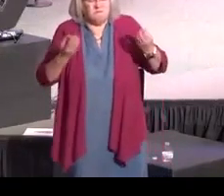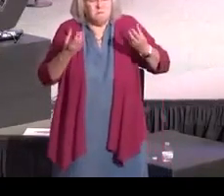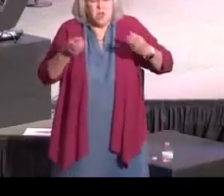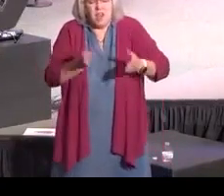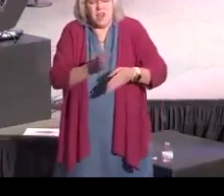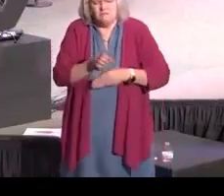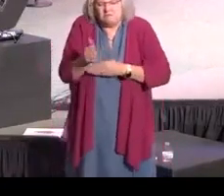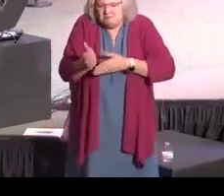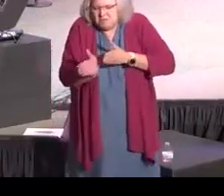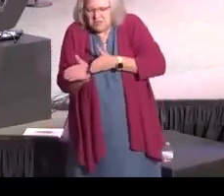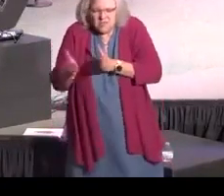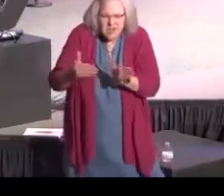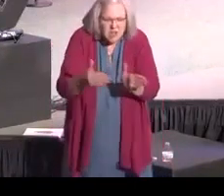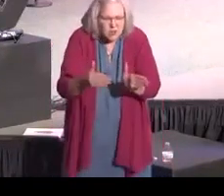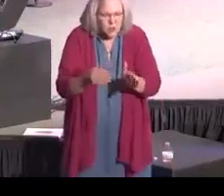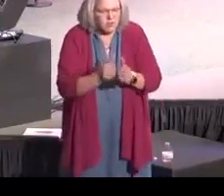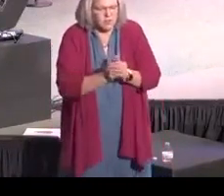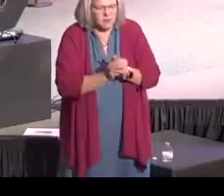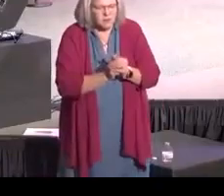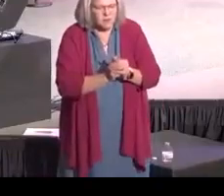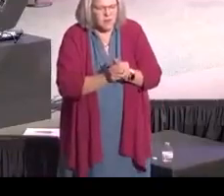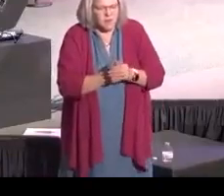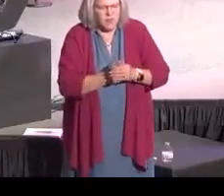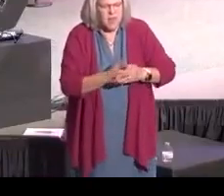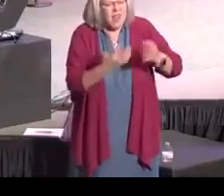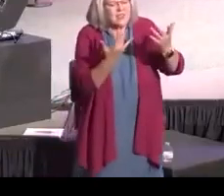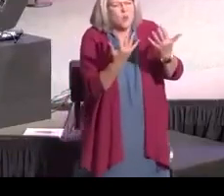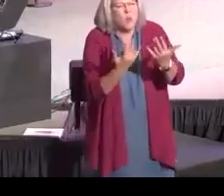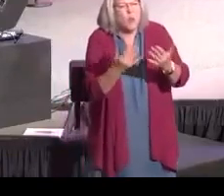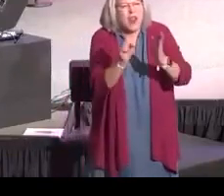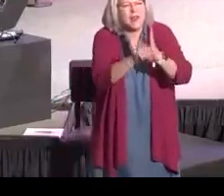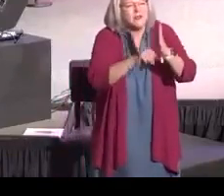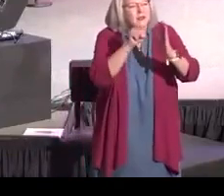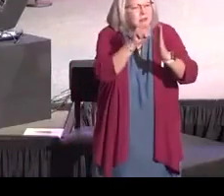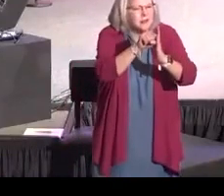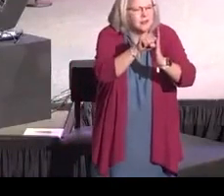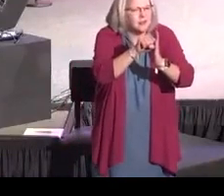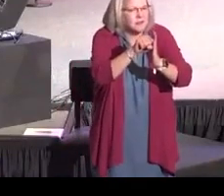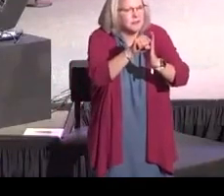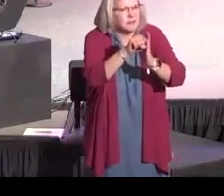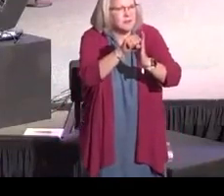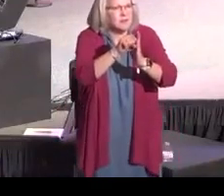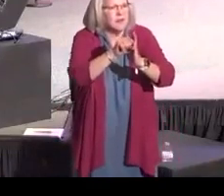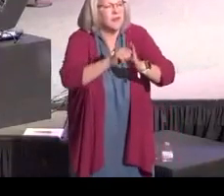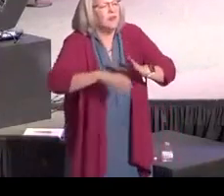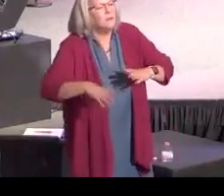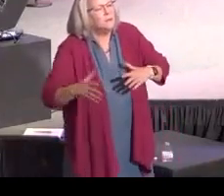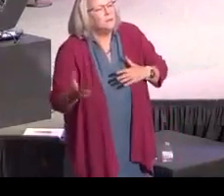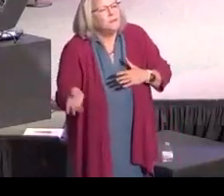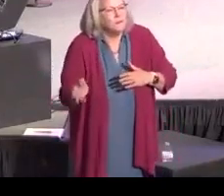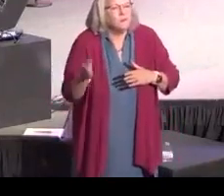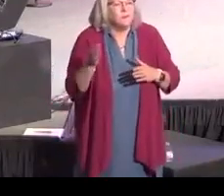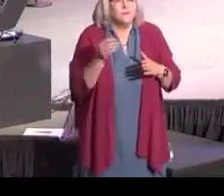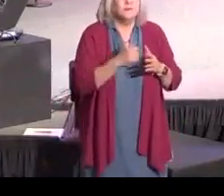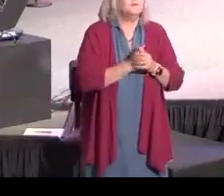detour is? It's a waiting season. You know when your GPS says rerouting? I hate that. What do